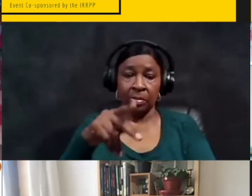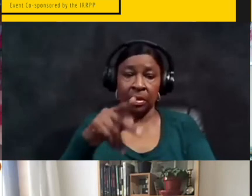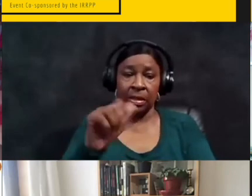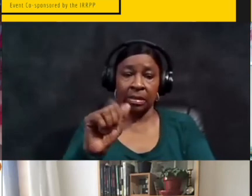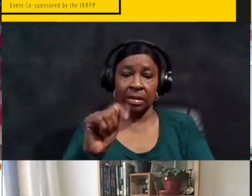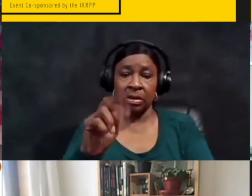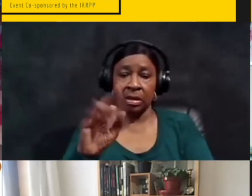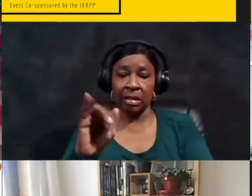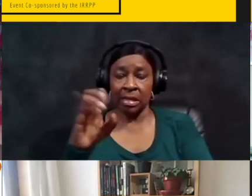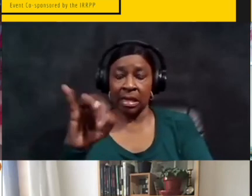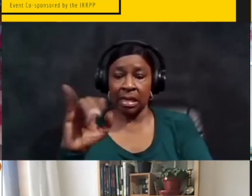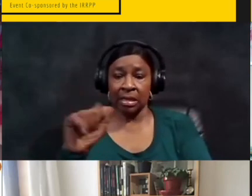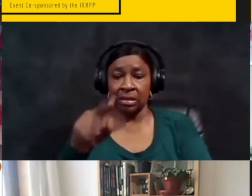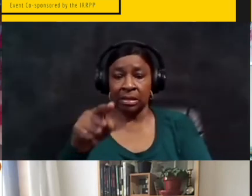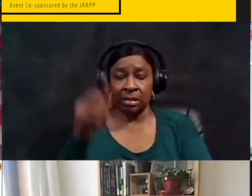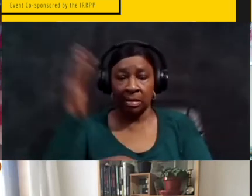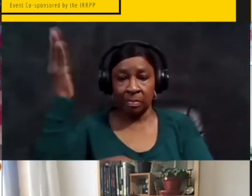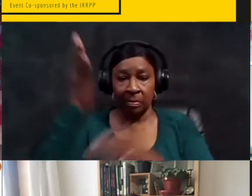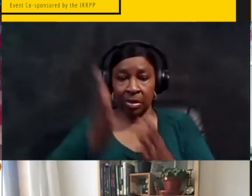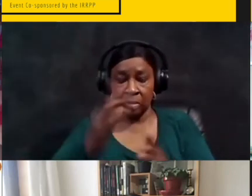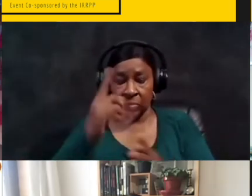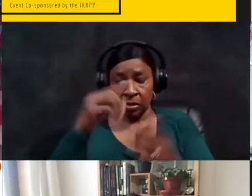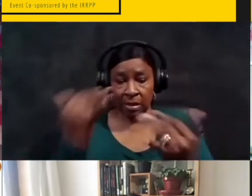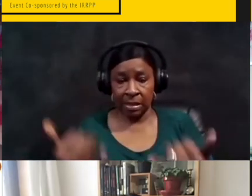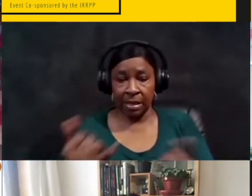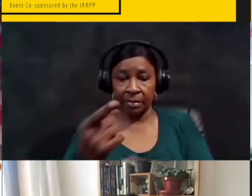as our moderator for today.